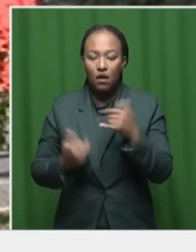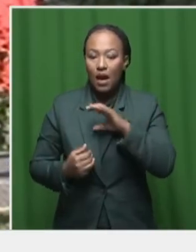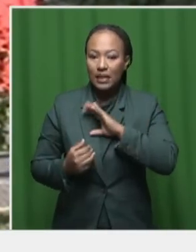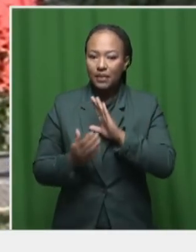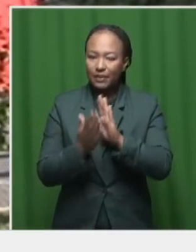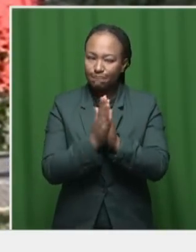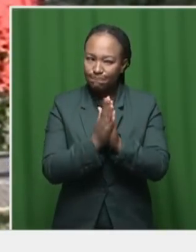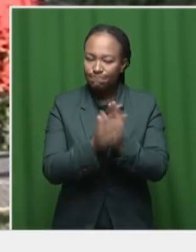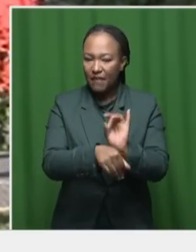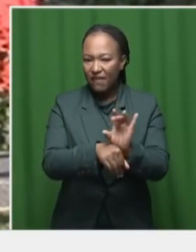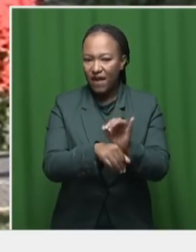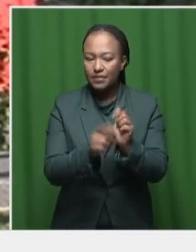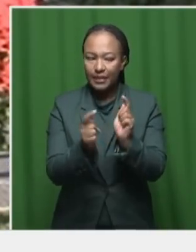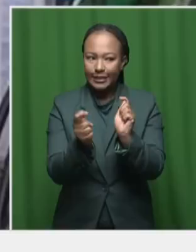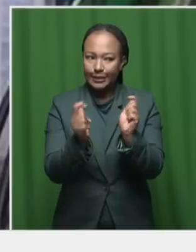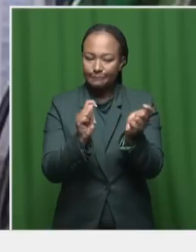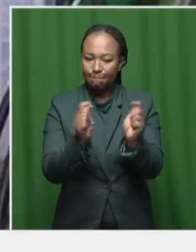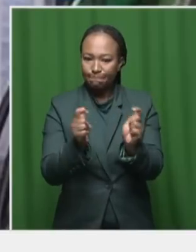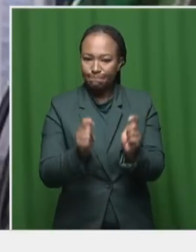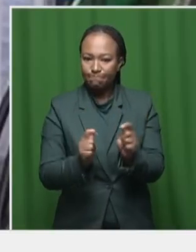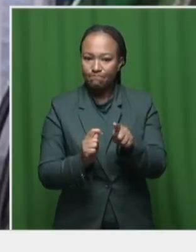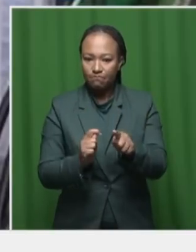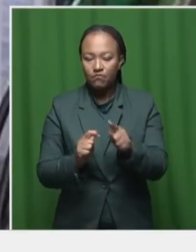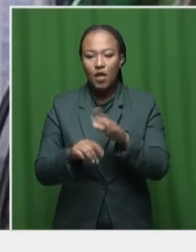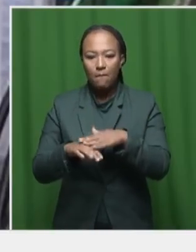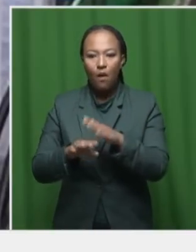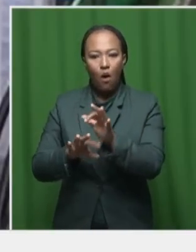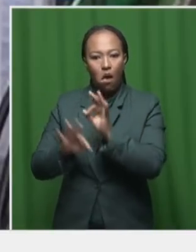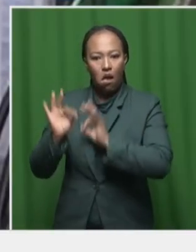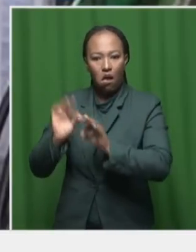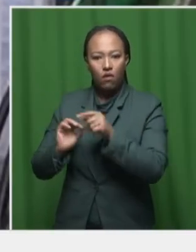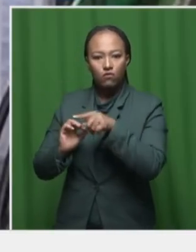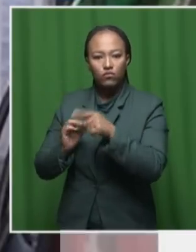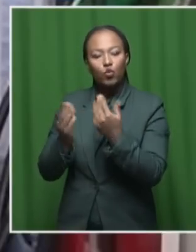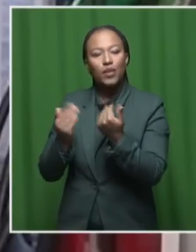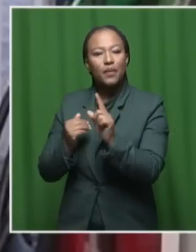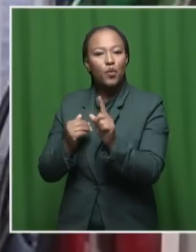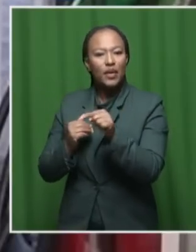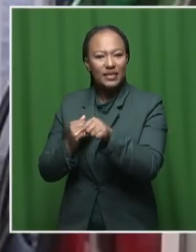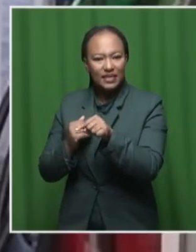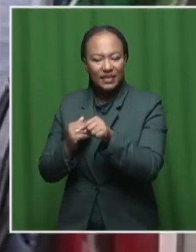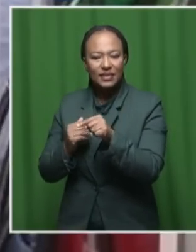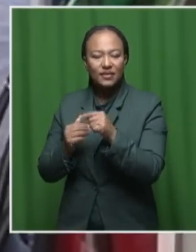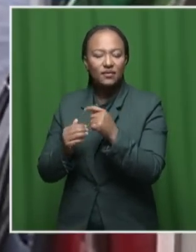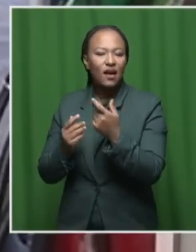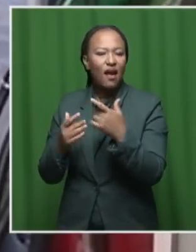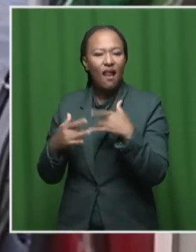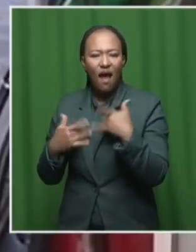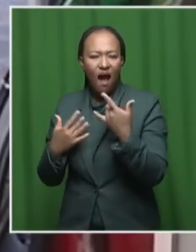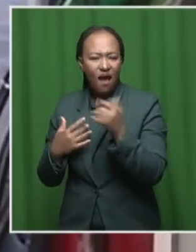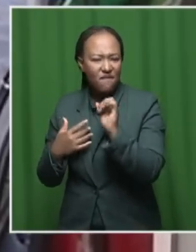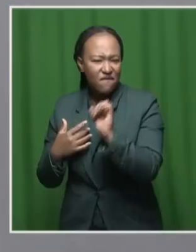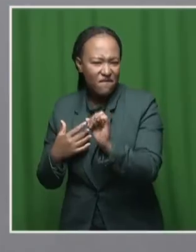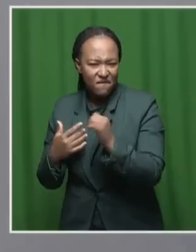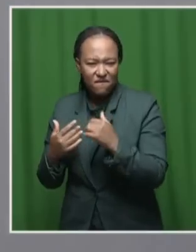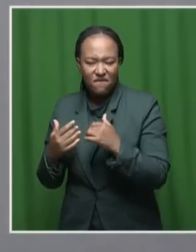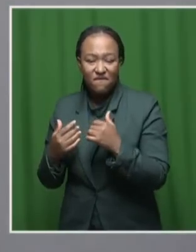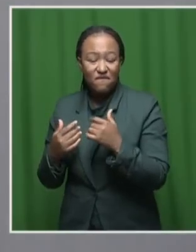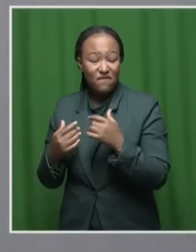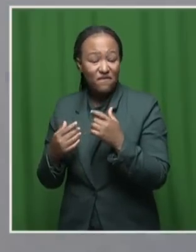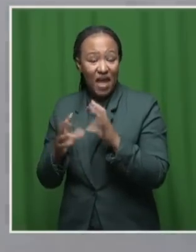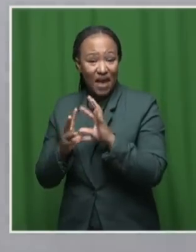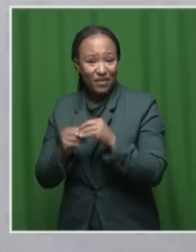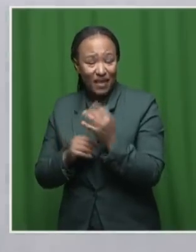their budgets accordingly. So to talk to us more about what to expect and the cost of living for consumers, we're joined